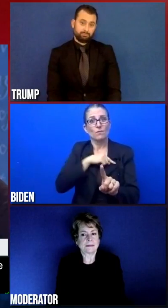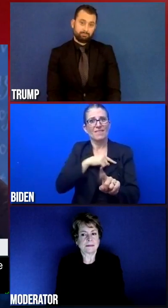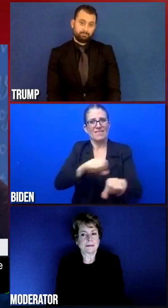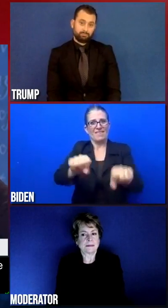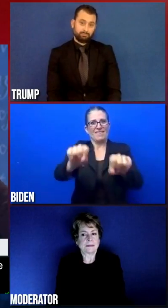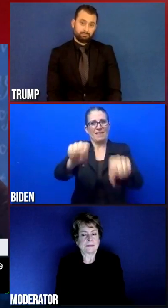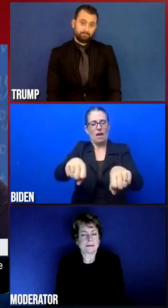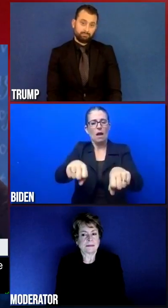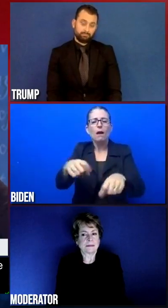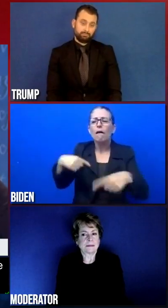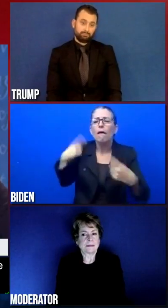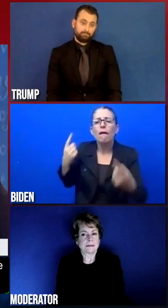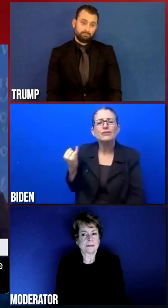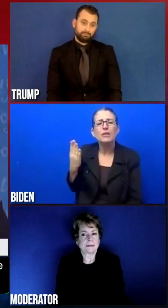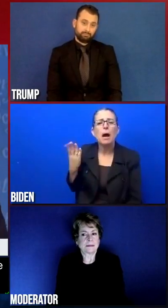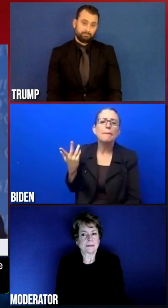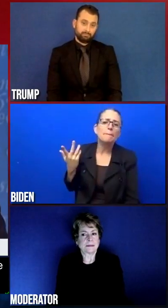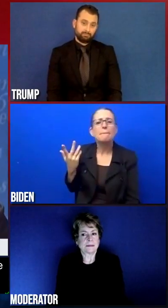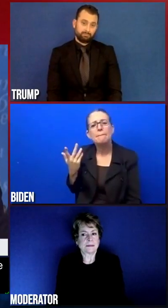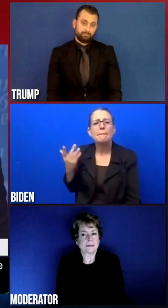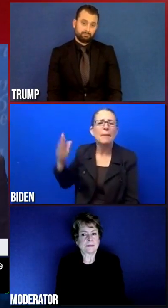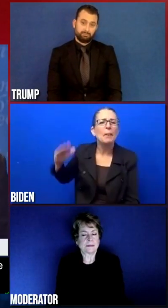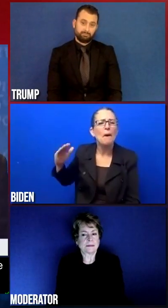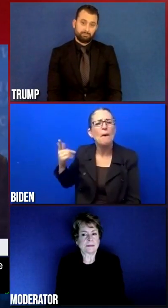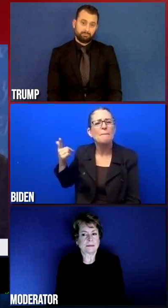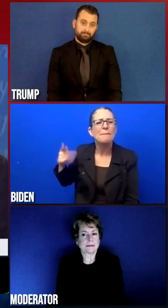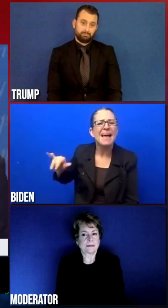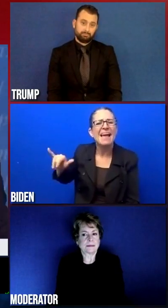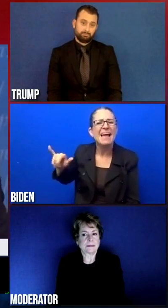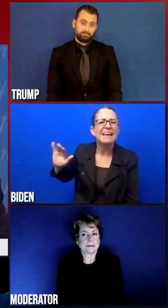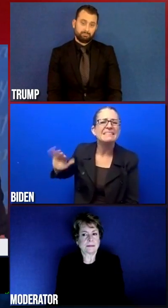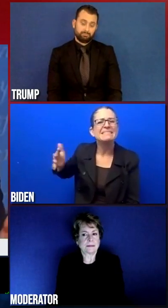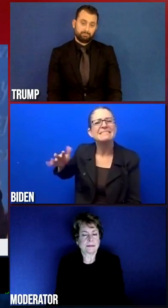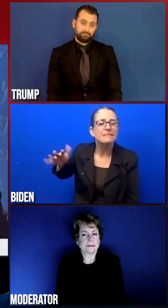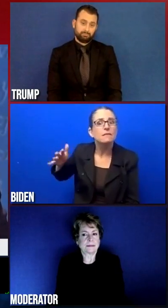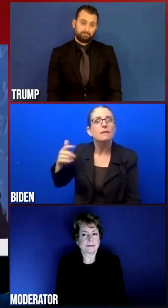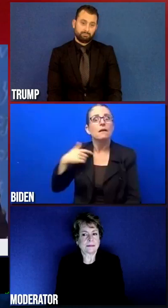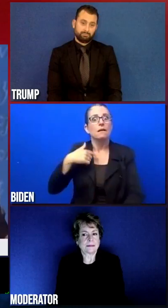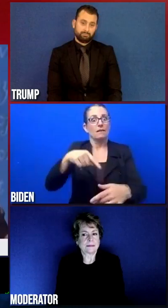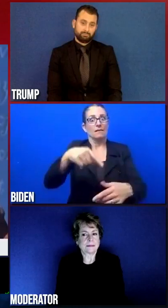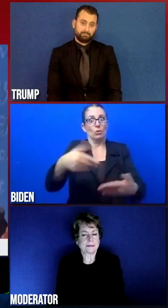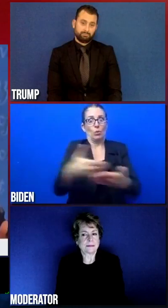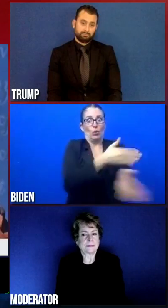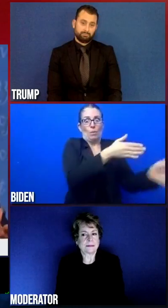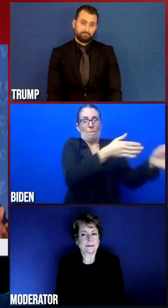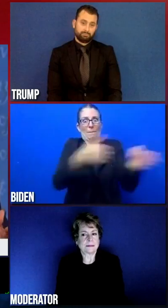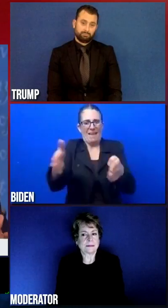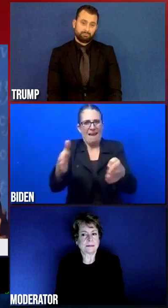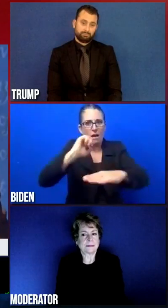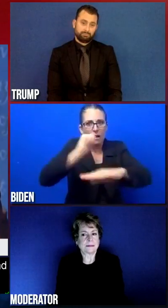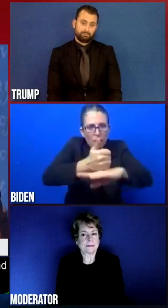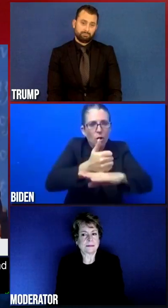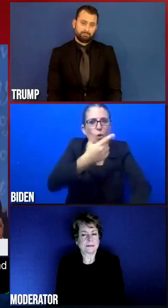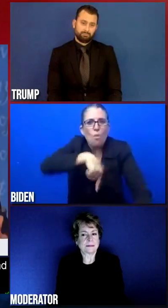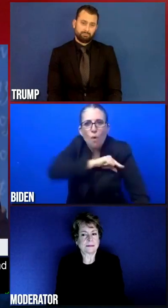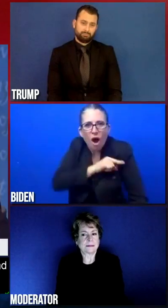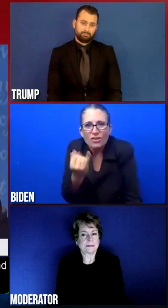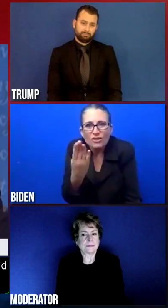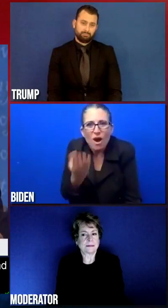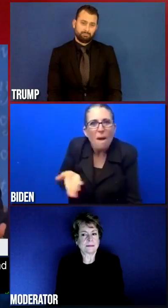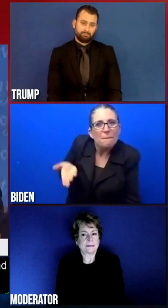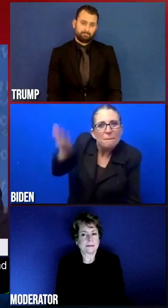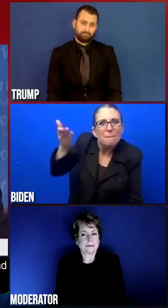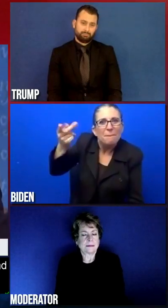environment is clean and we all are in better shape. We spend billions of dollars now, on